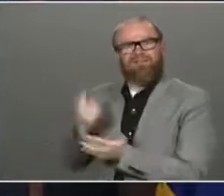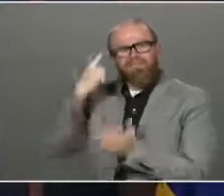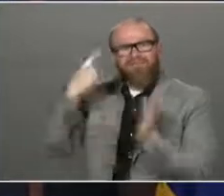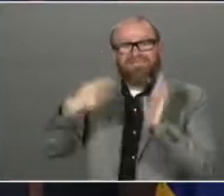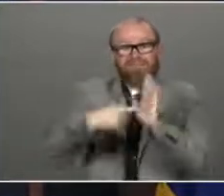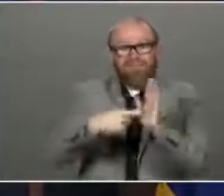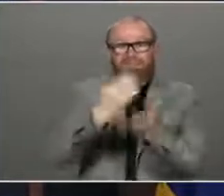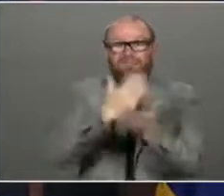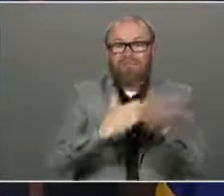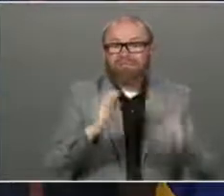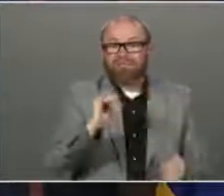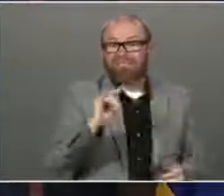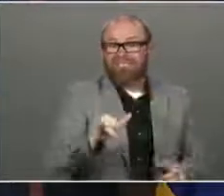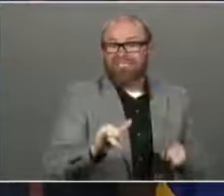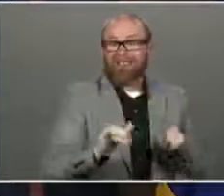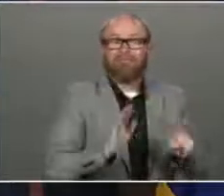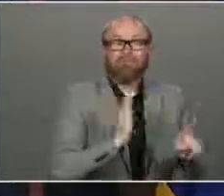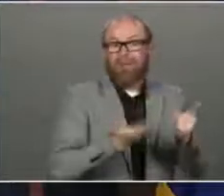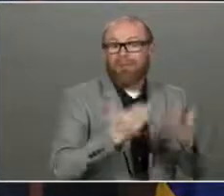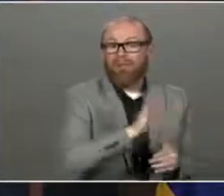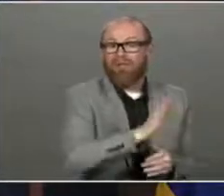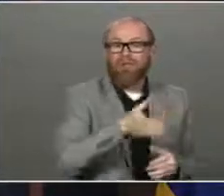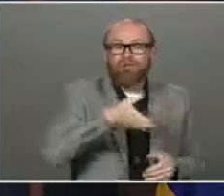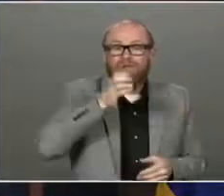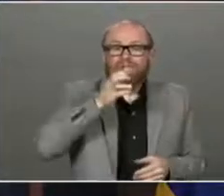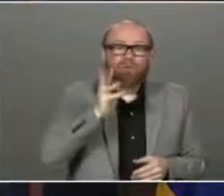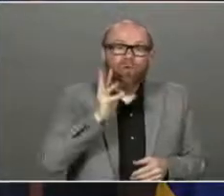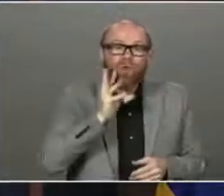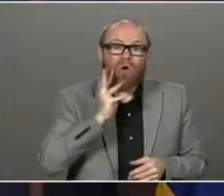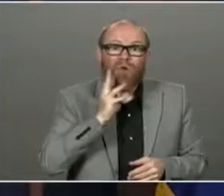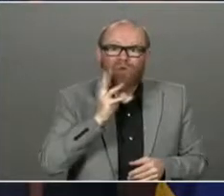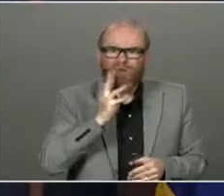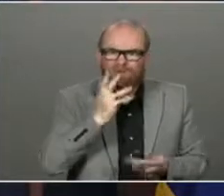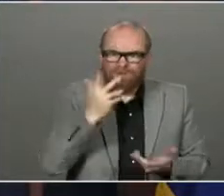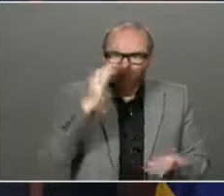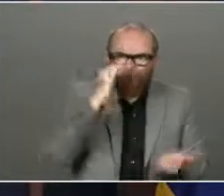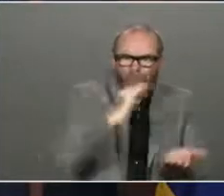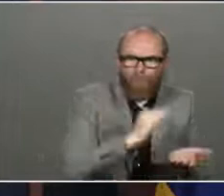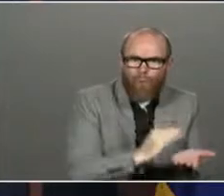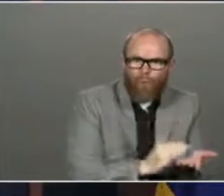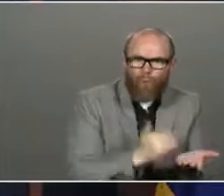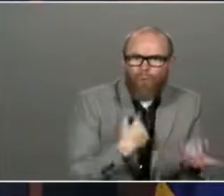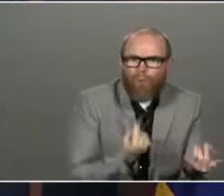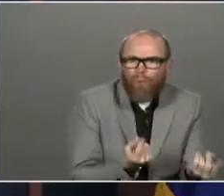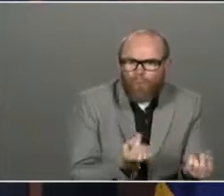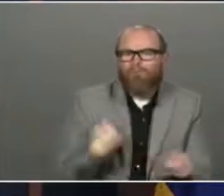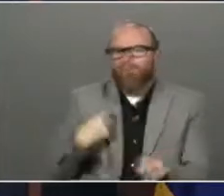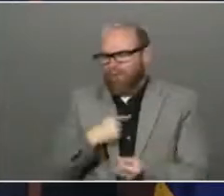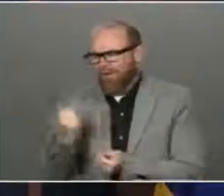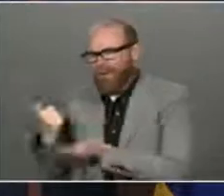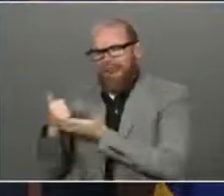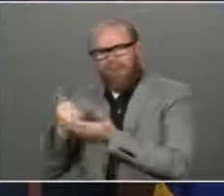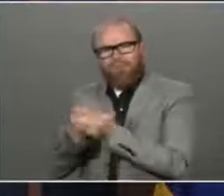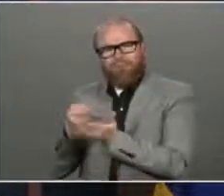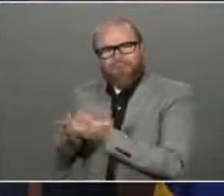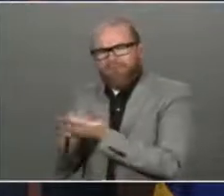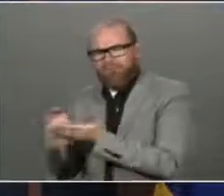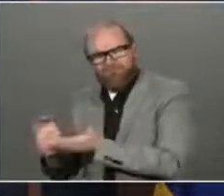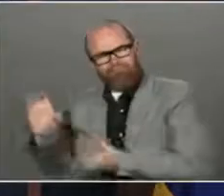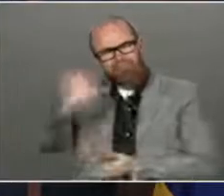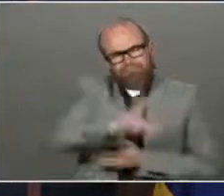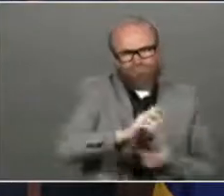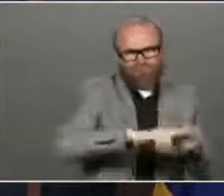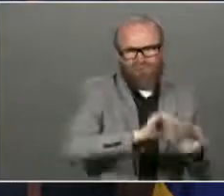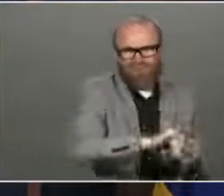for example, we can tap those emergency resources to help those communities in ways that are necessary. Again, we're